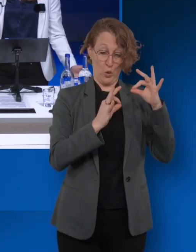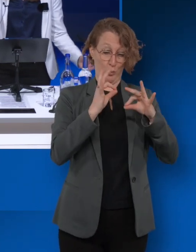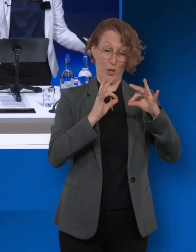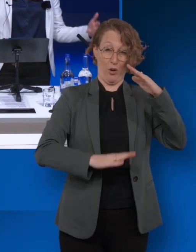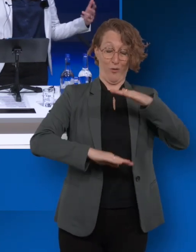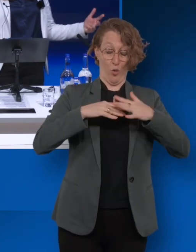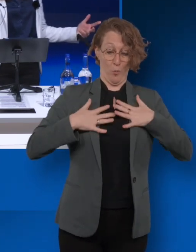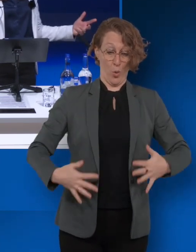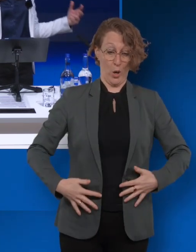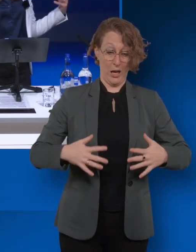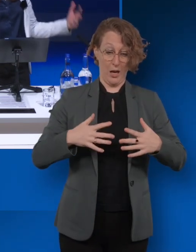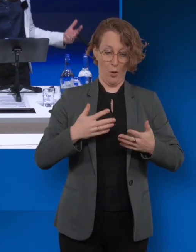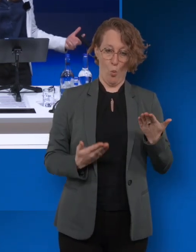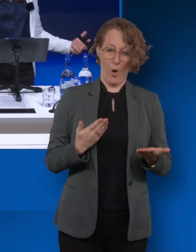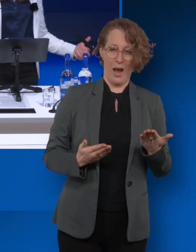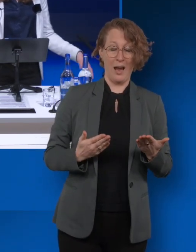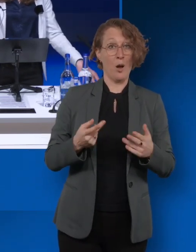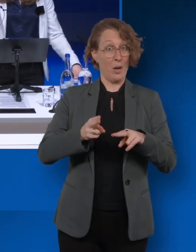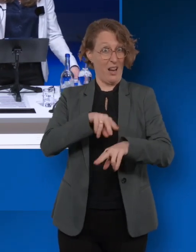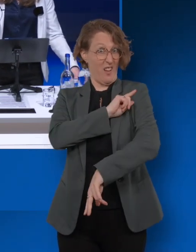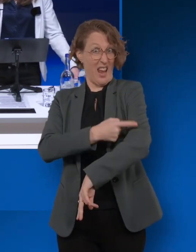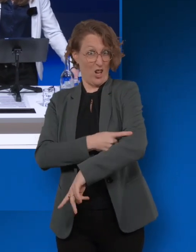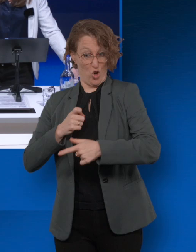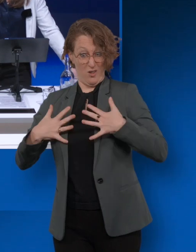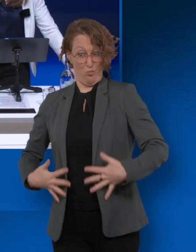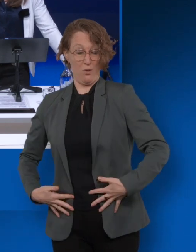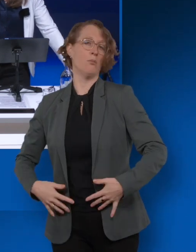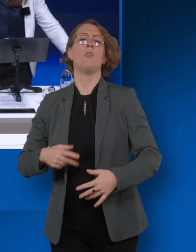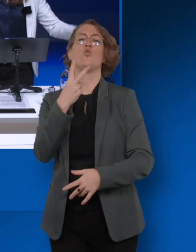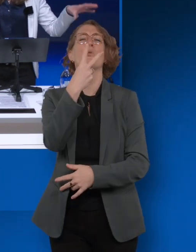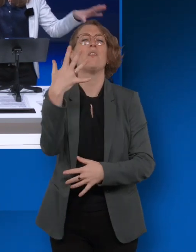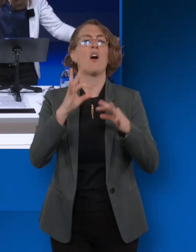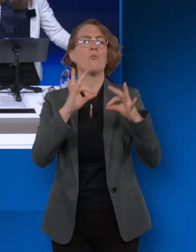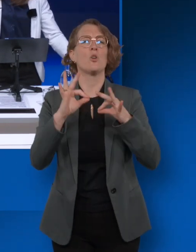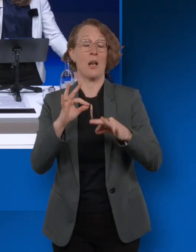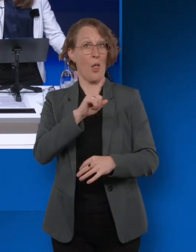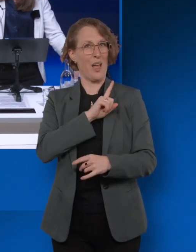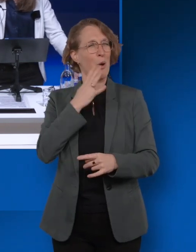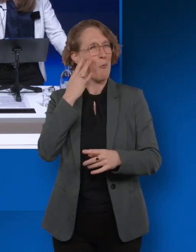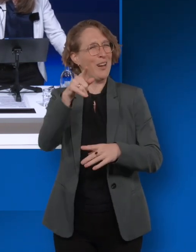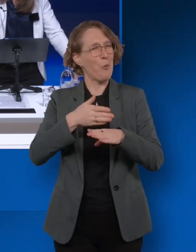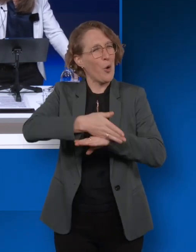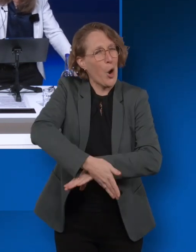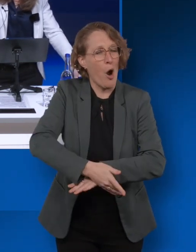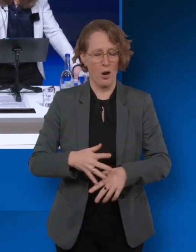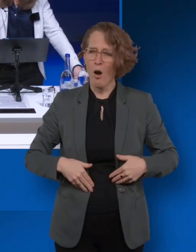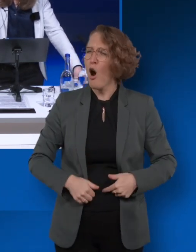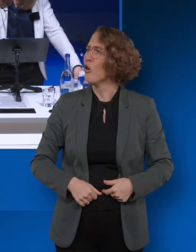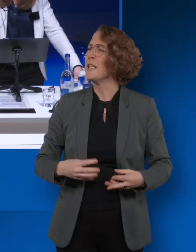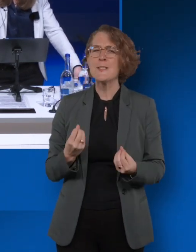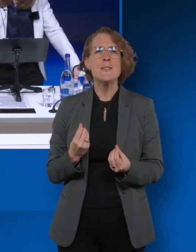our body's weight, but uses 25% of its energy, which is why you're always hungry and you're working hard.